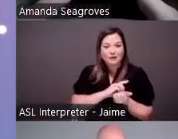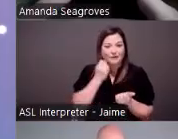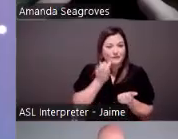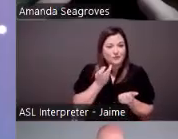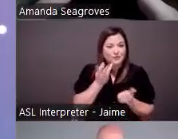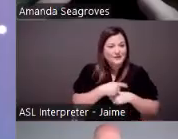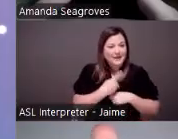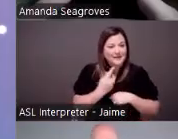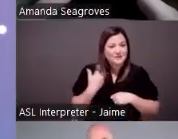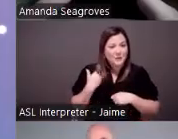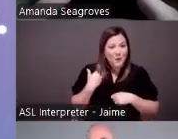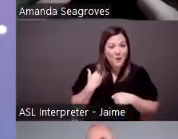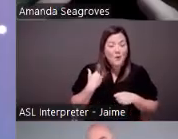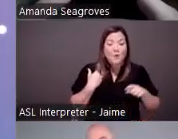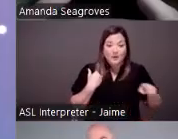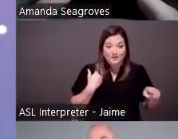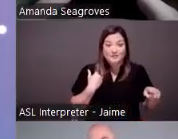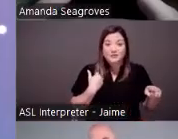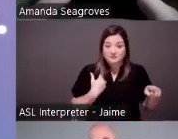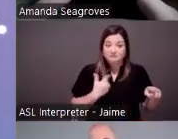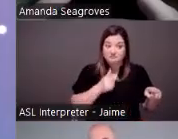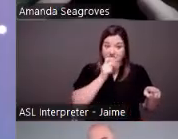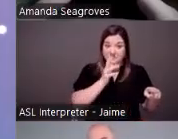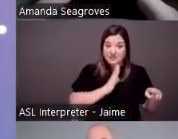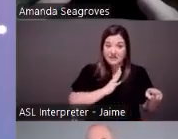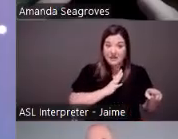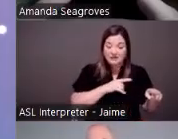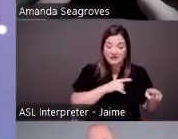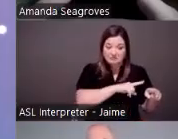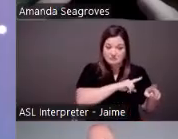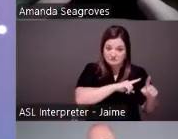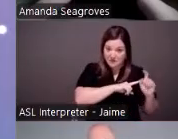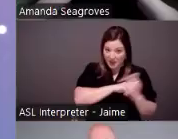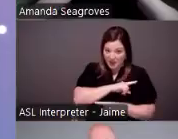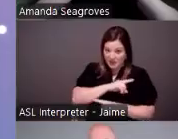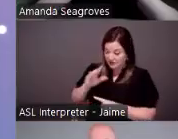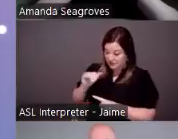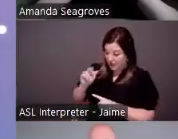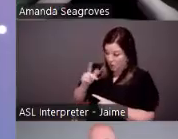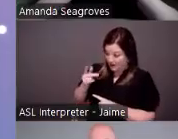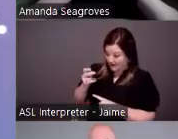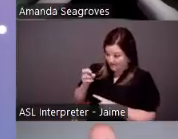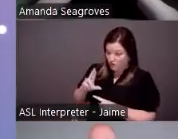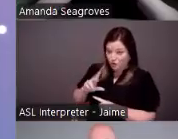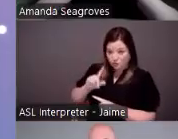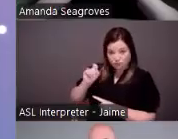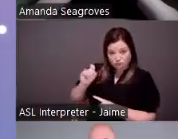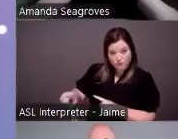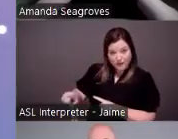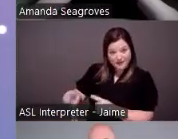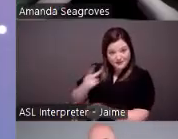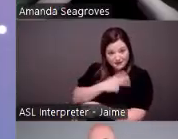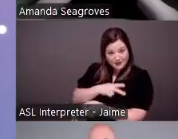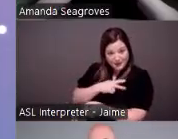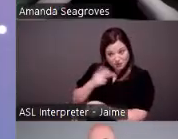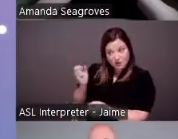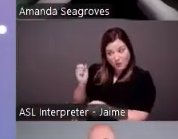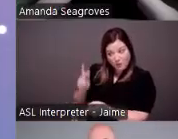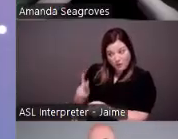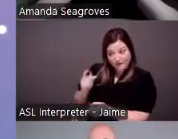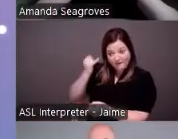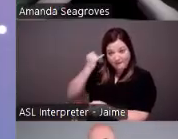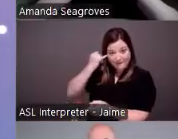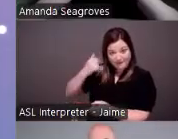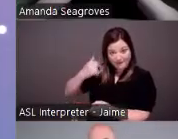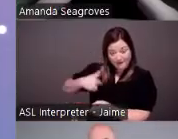and she explicitly asked the caregiver to translate to the patient, is it okay if I am